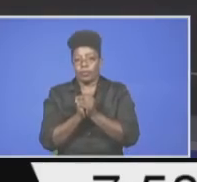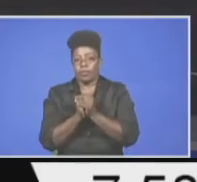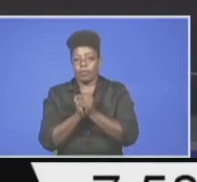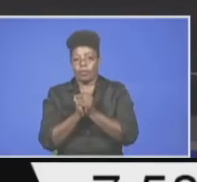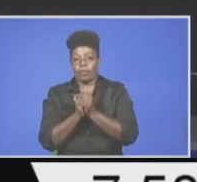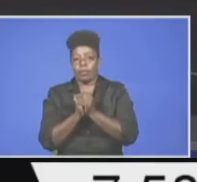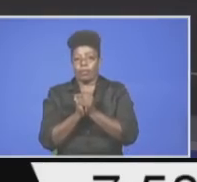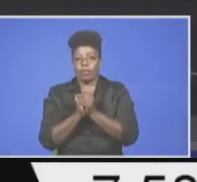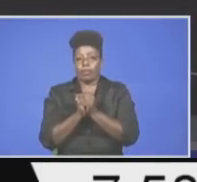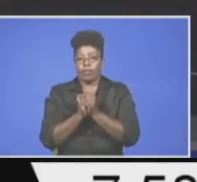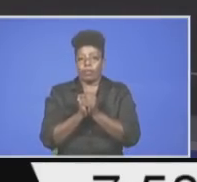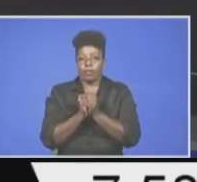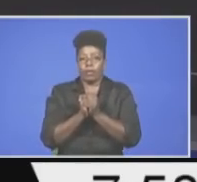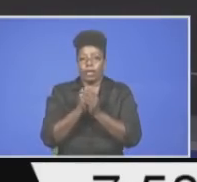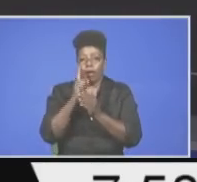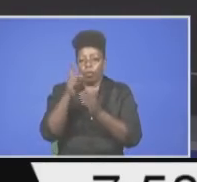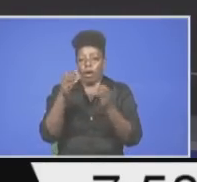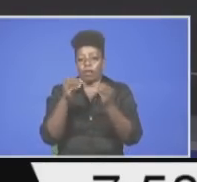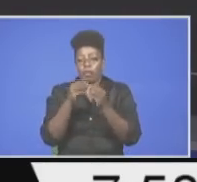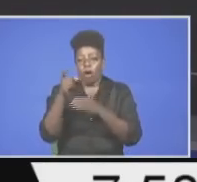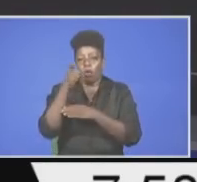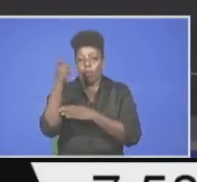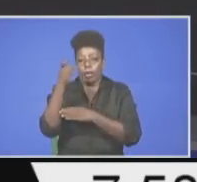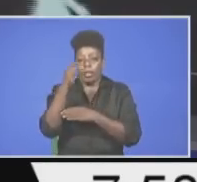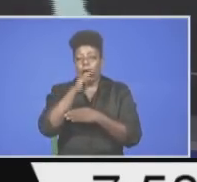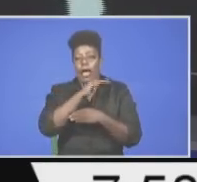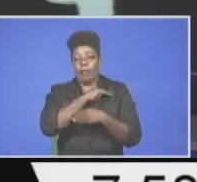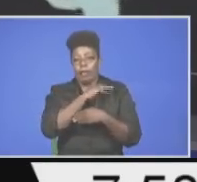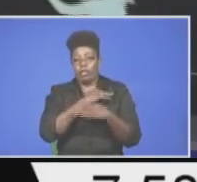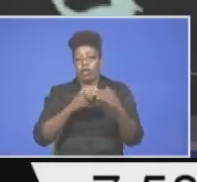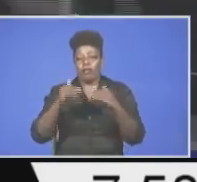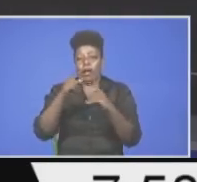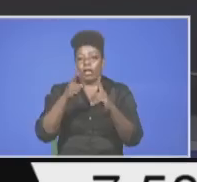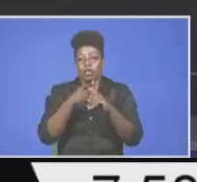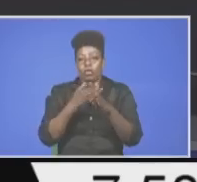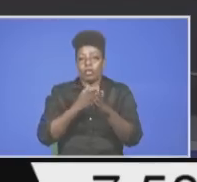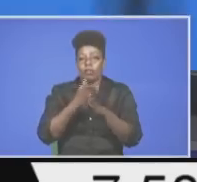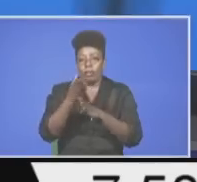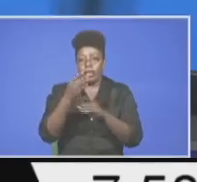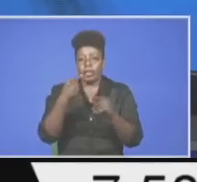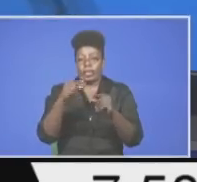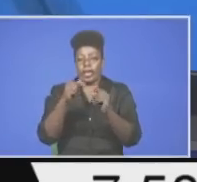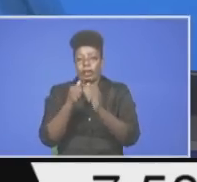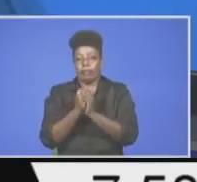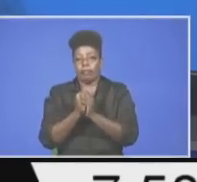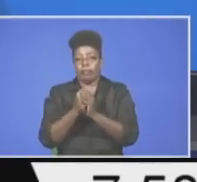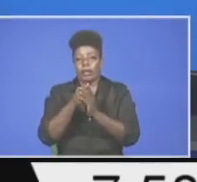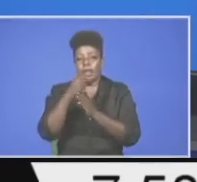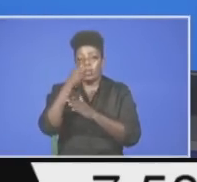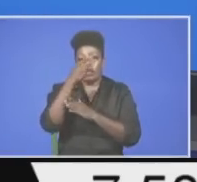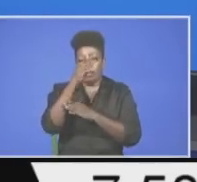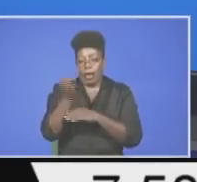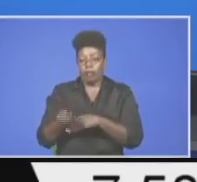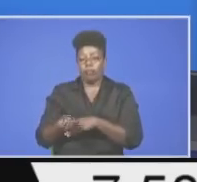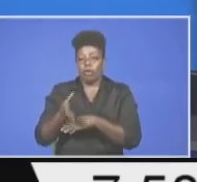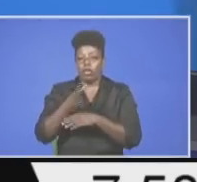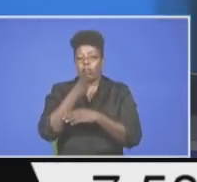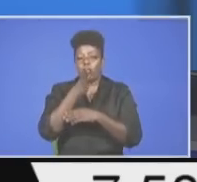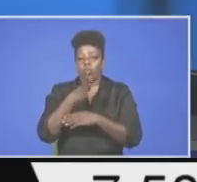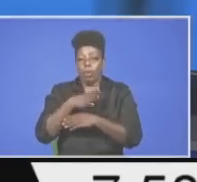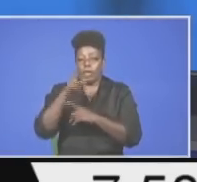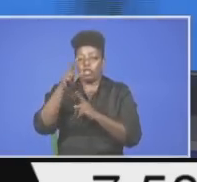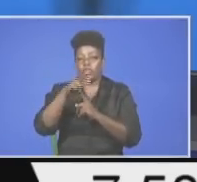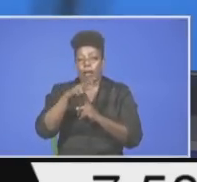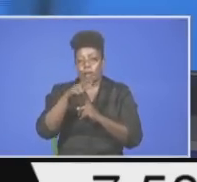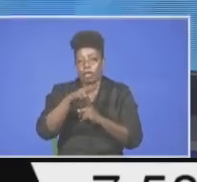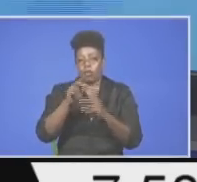American Diego Nava. One more win and Major will advance to the main draw. The Pan American Bowling Federation's Women's Championships